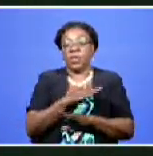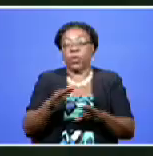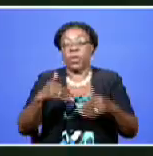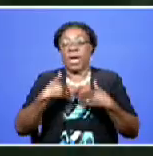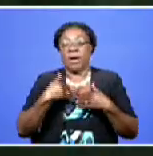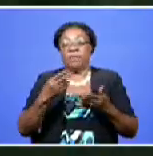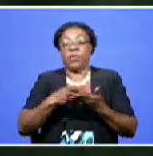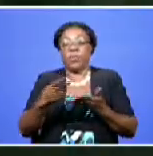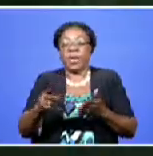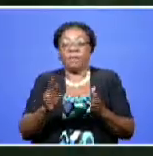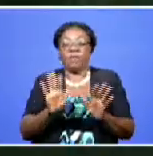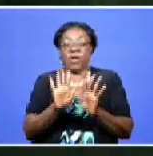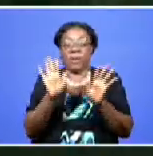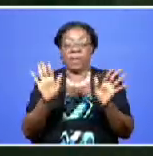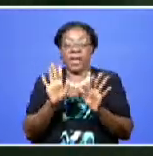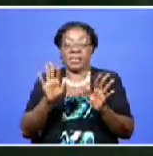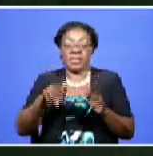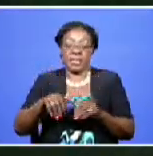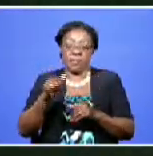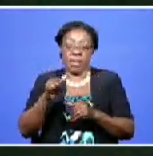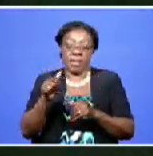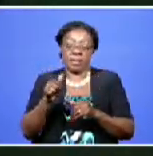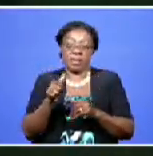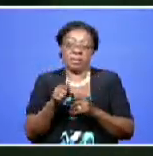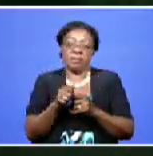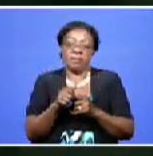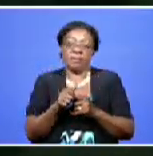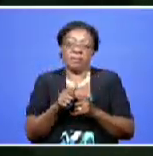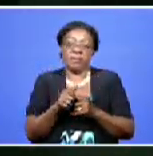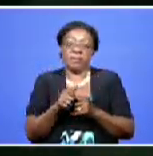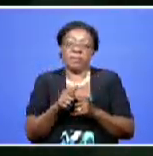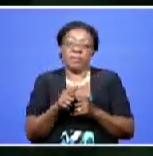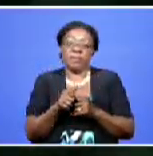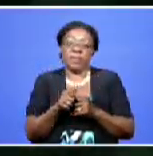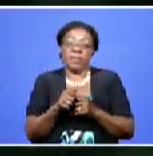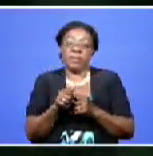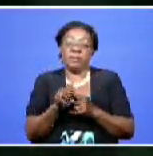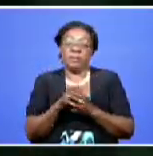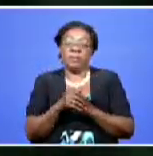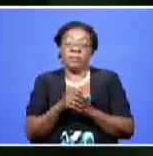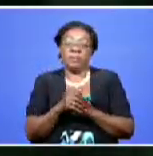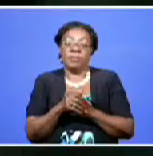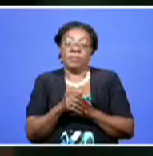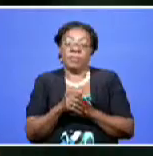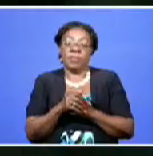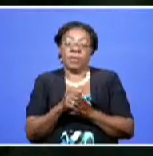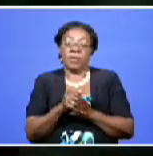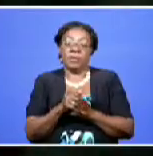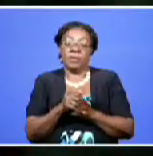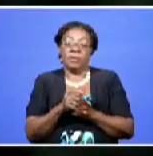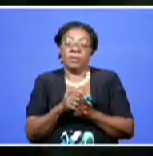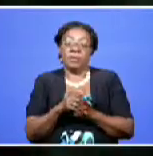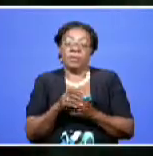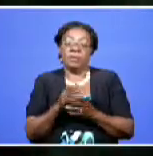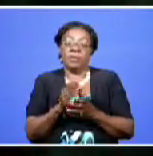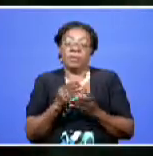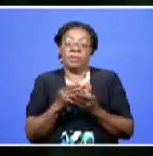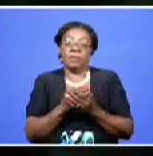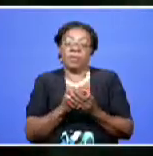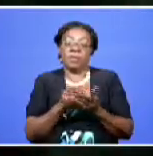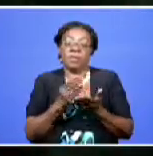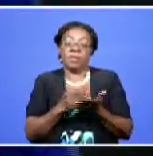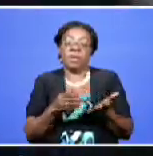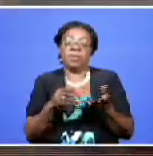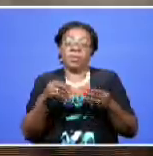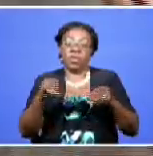you store it in your car. The commission also advising patrons to avoid shopping with merchants who have refused to offer alternative